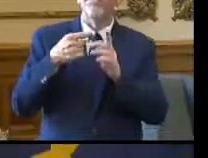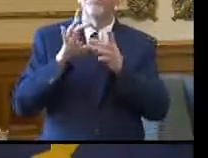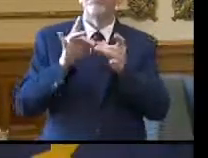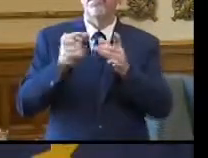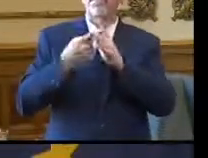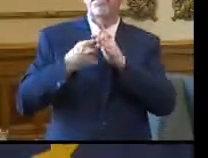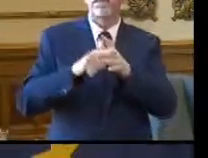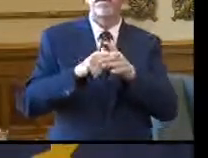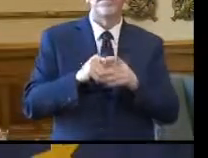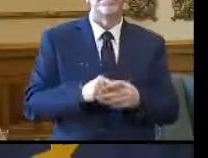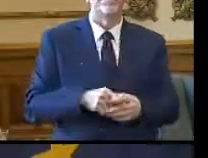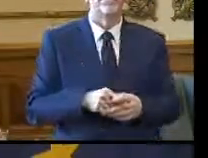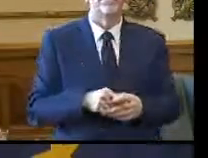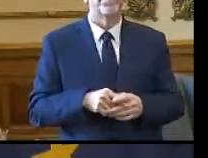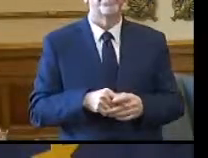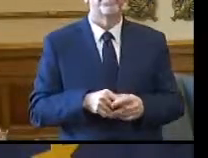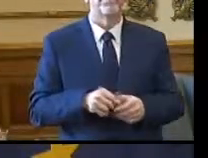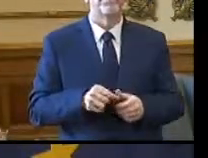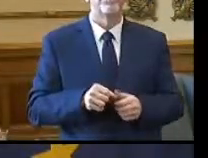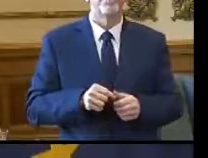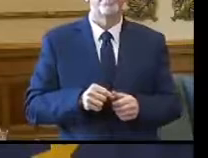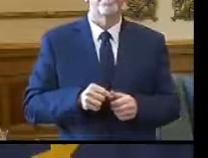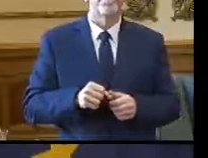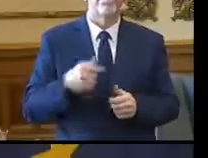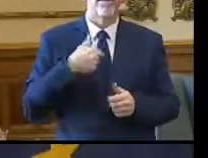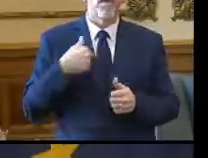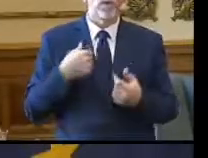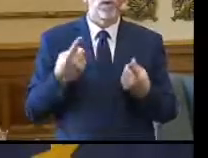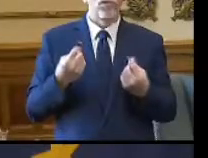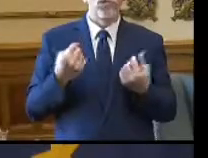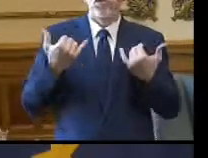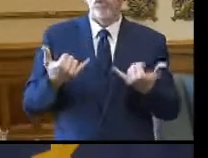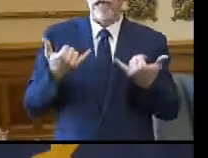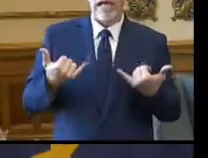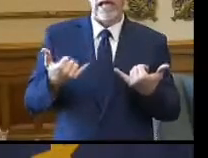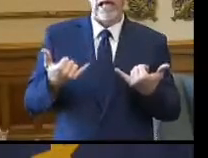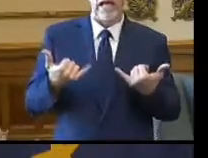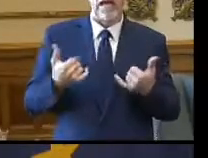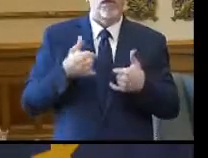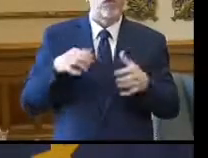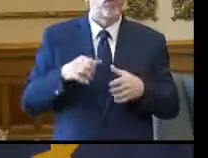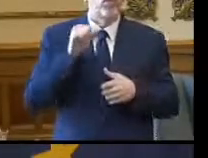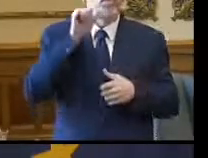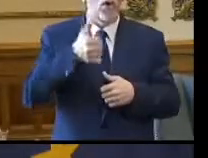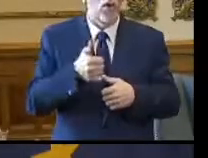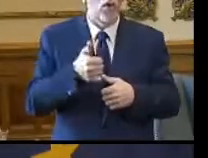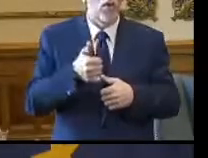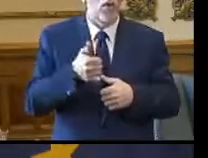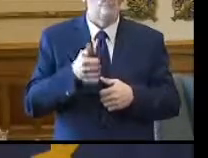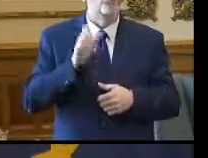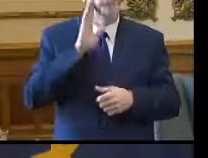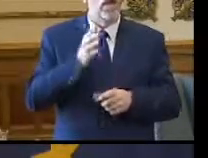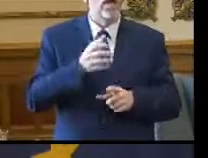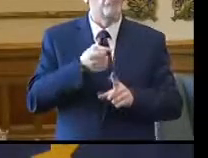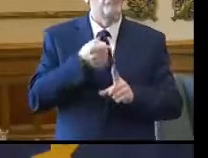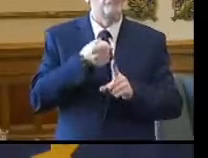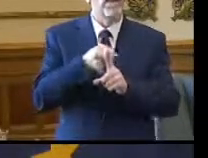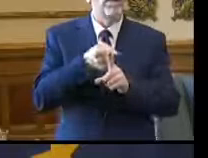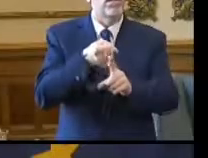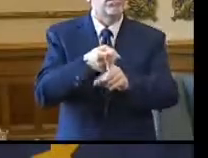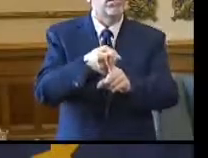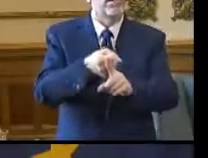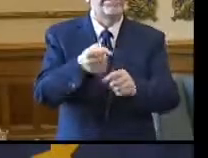that goes above and beyond. A one-on-one banking experience with easy-to-understand checking that pays you